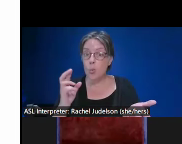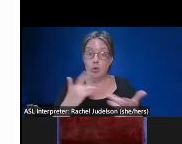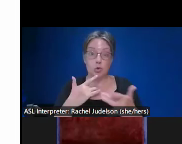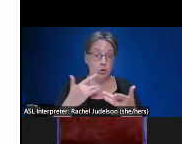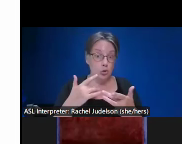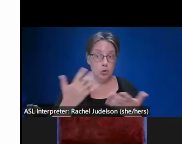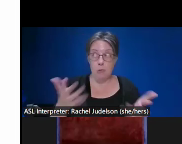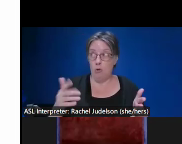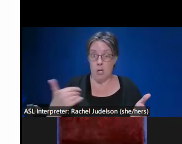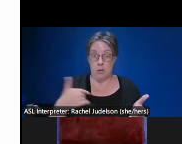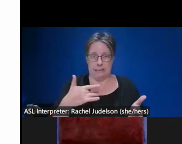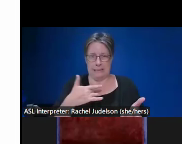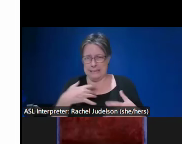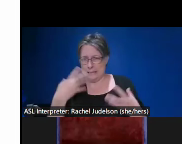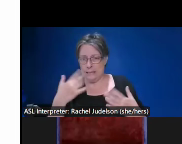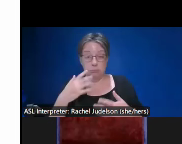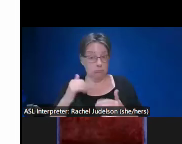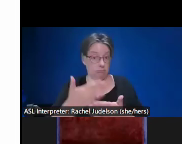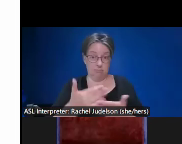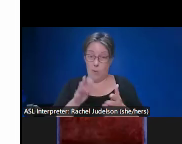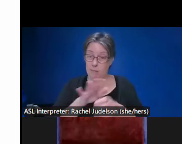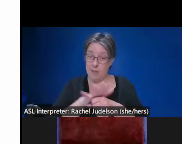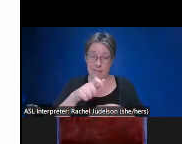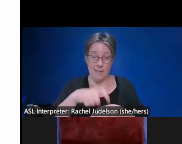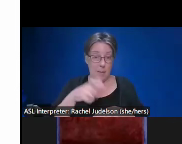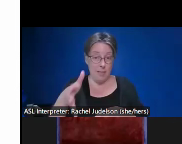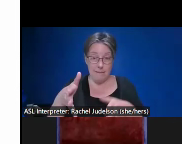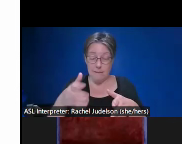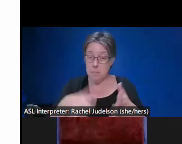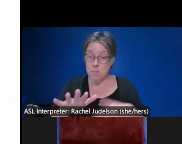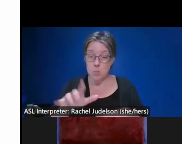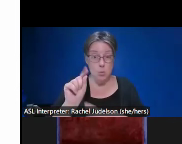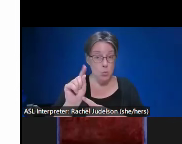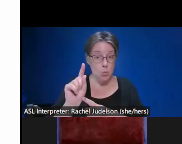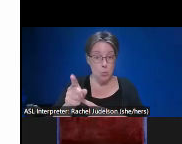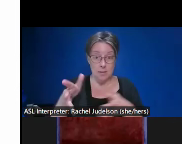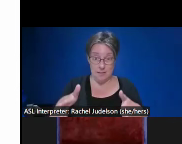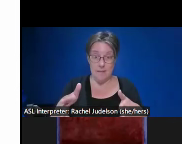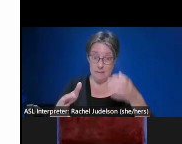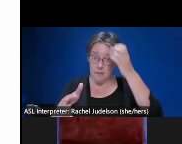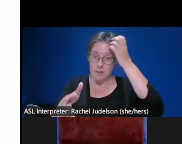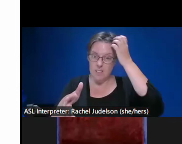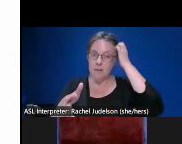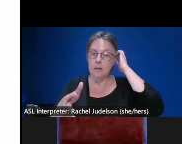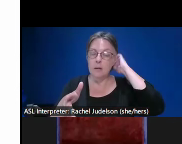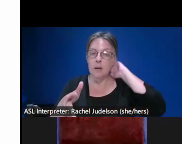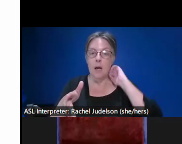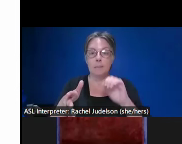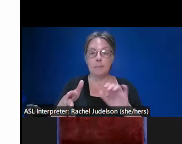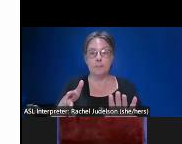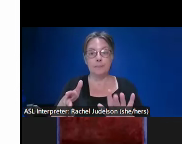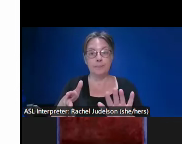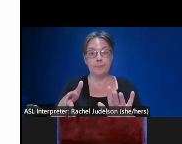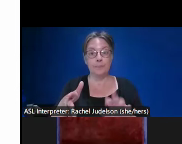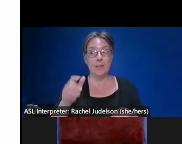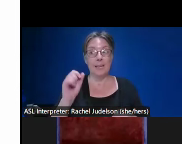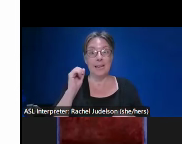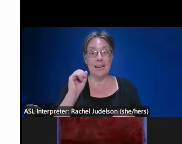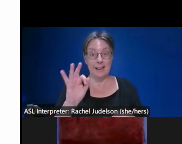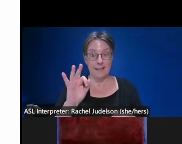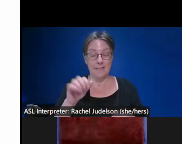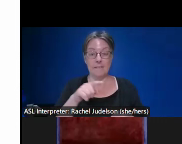want to raise. We have plenty of time for that. We have about 20 minutes left for that. If you're going to be raising